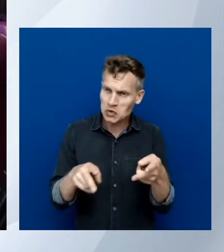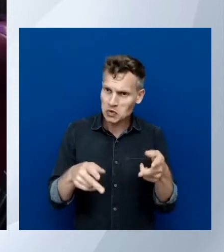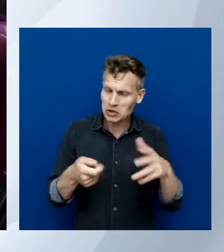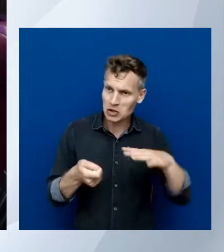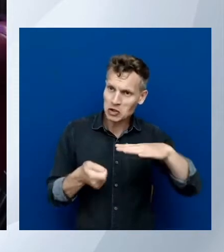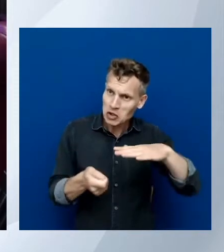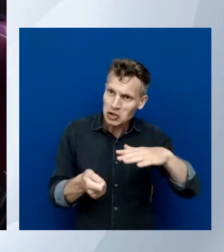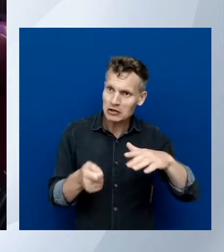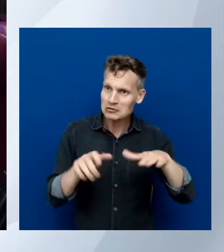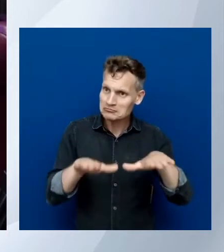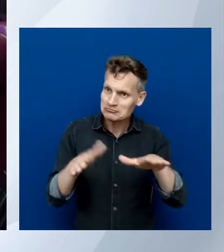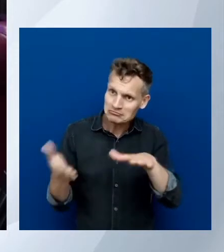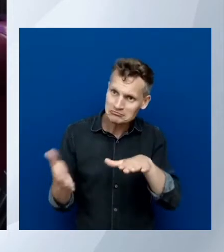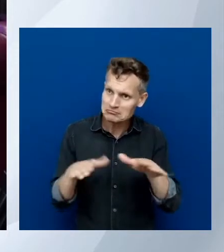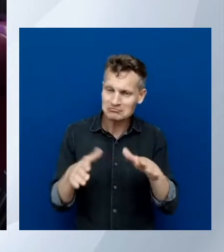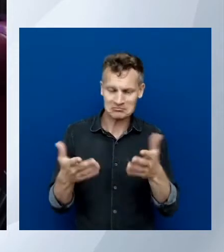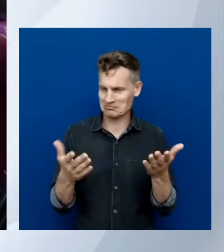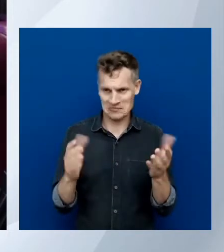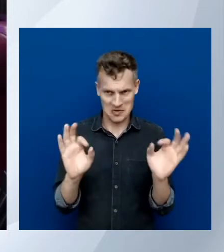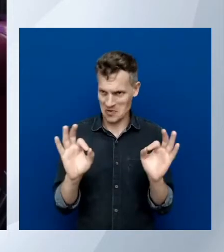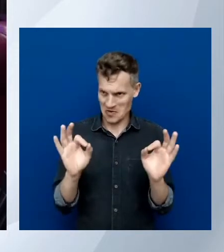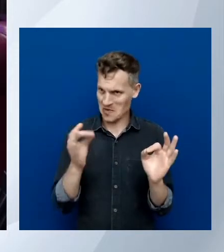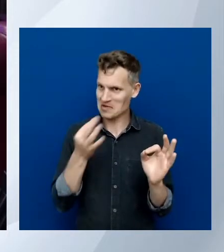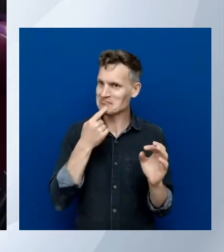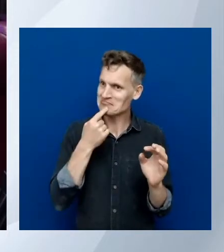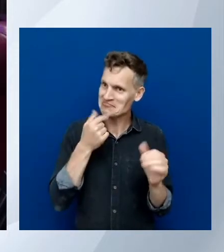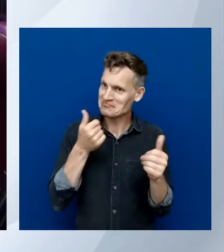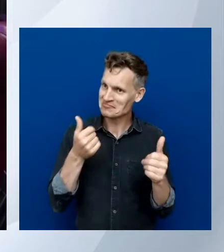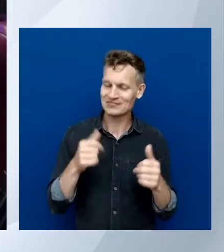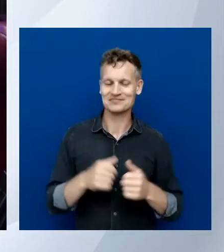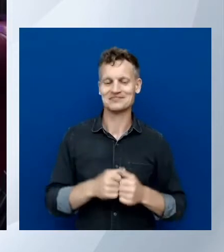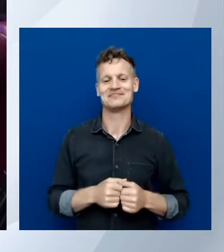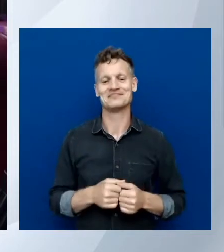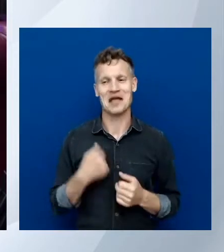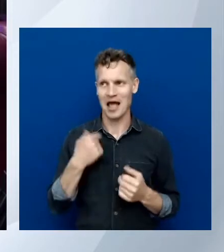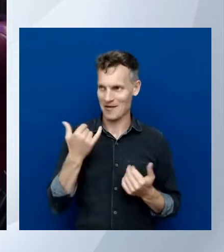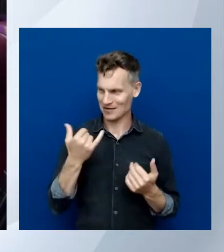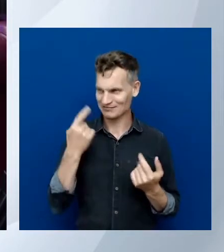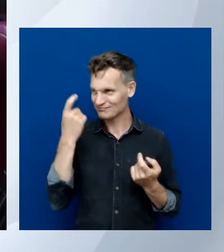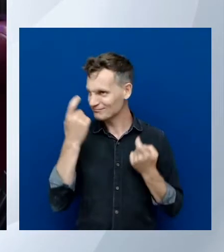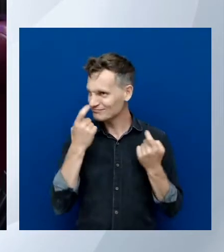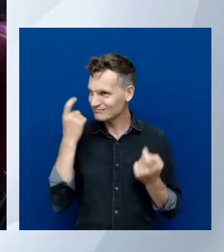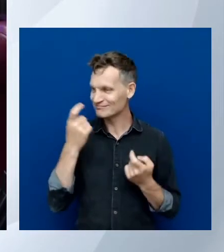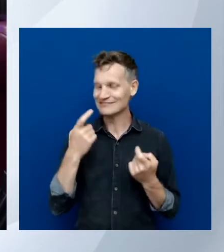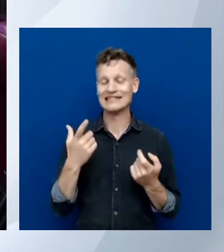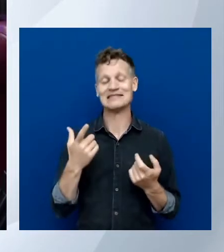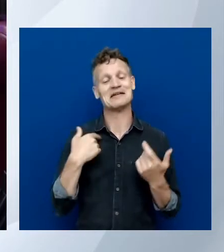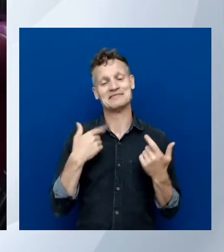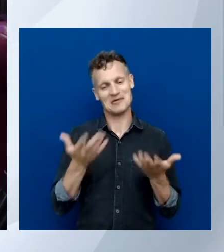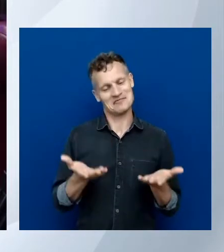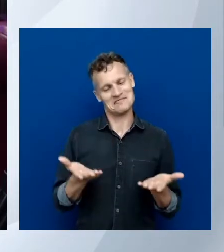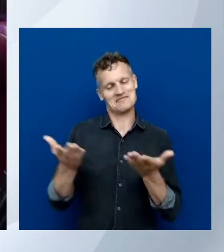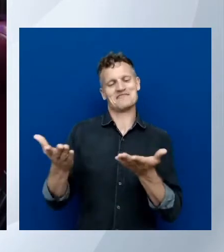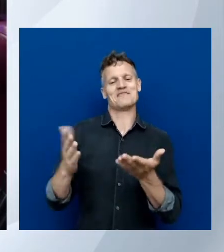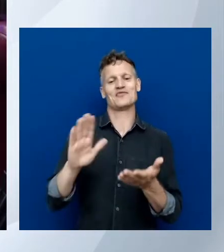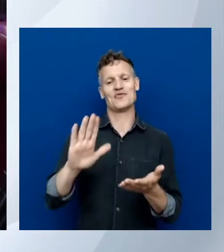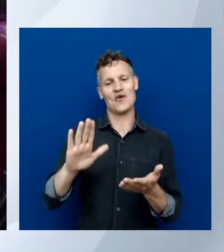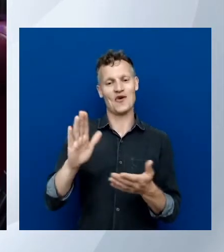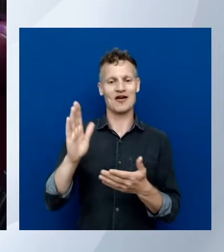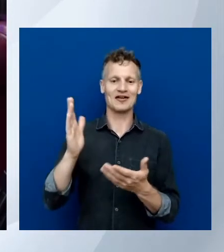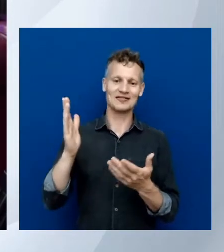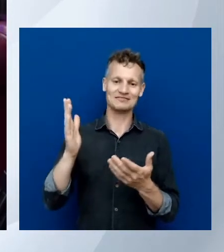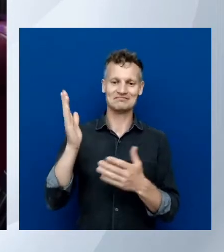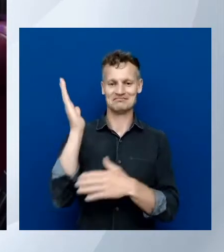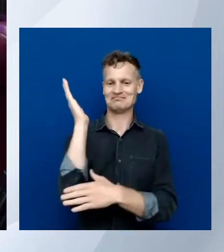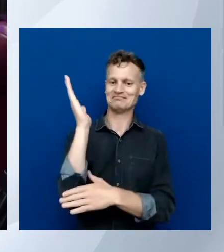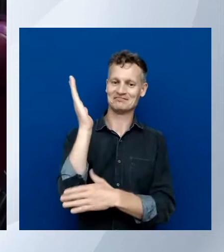opportunity. Okay. Yeah, missed opportunity. Missed Now I'm opportunity. really wondering about that. But let's just enjoy your session right now. So if you